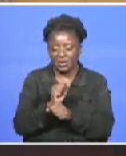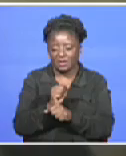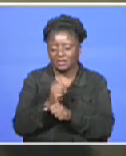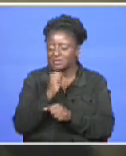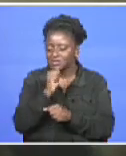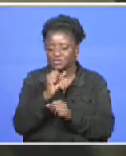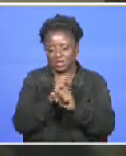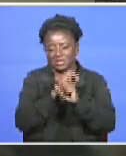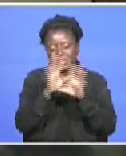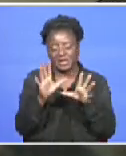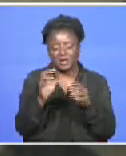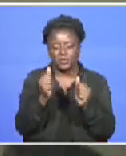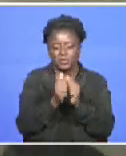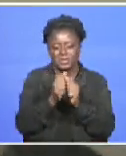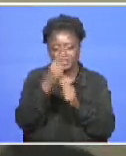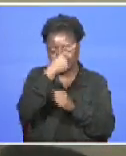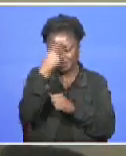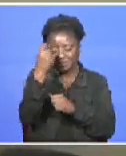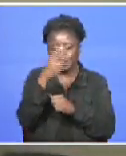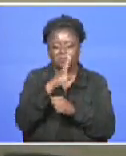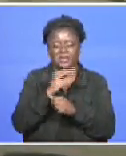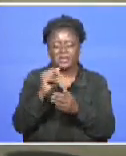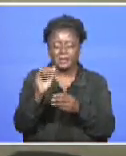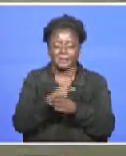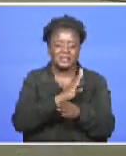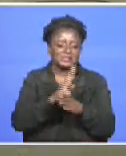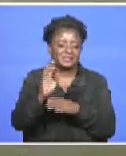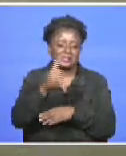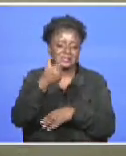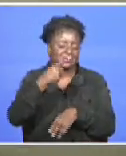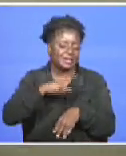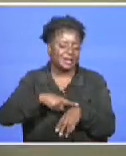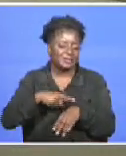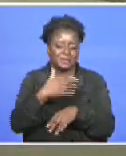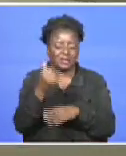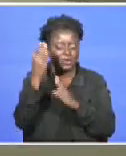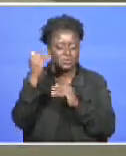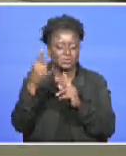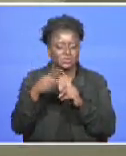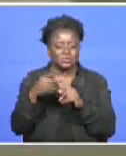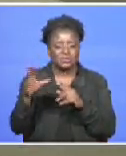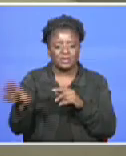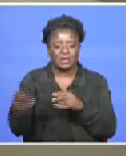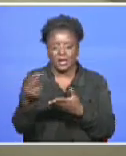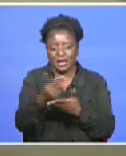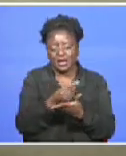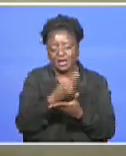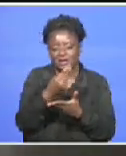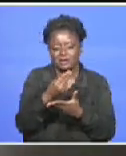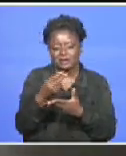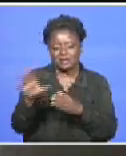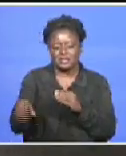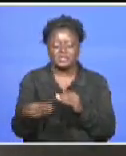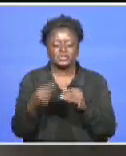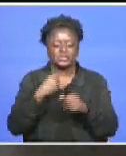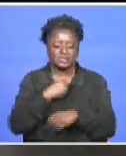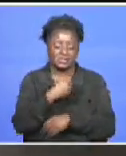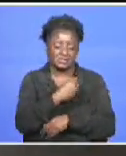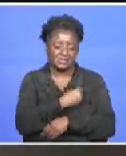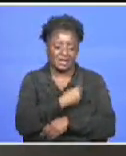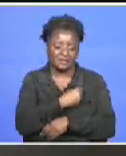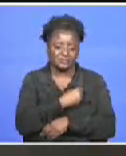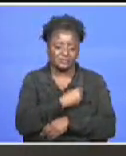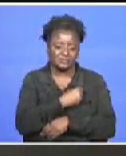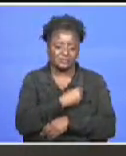clear. With the summer months being the busiest period, officials are hoping to employ additional staff to meet the high volume of applicants.